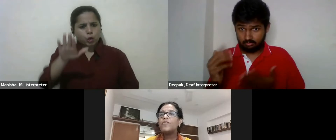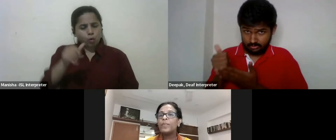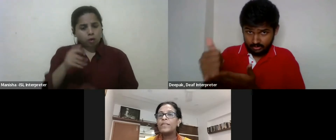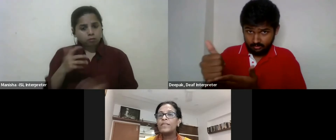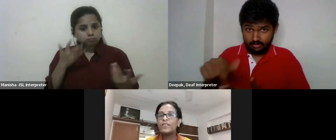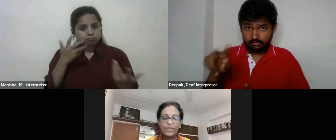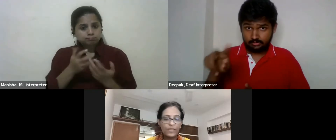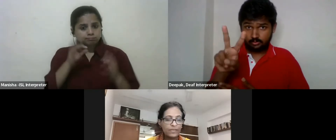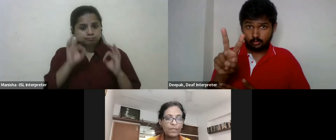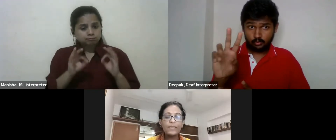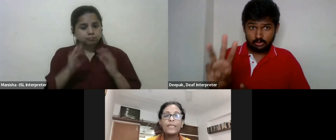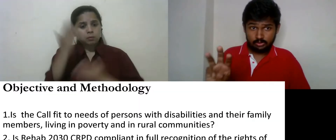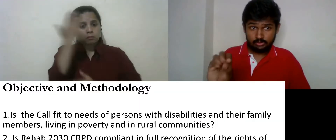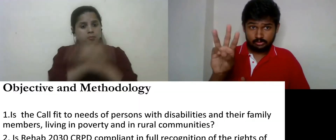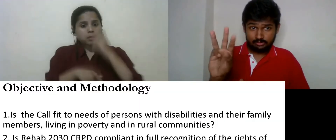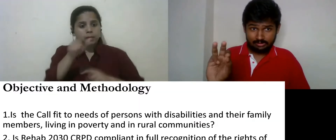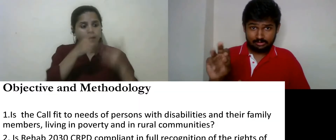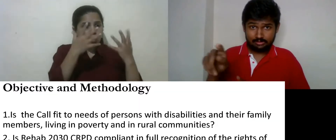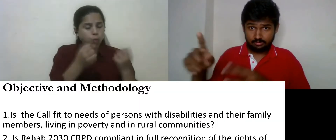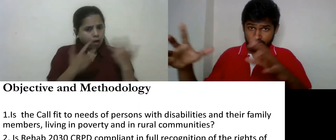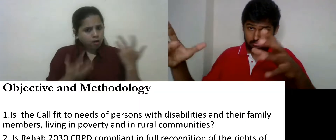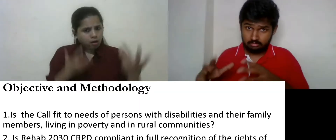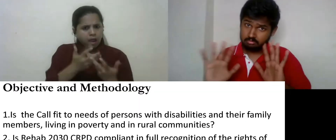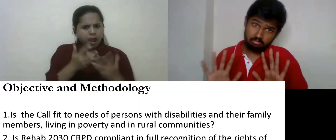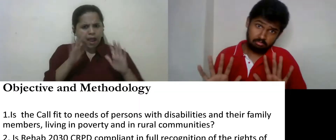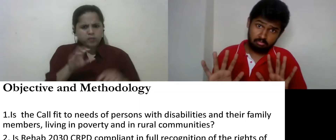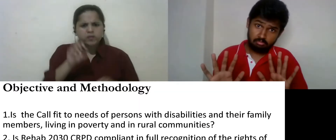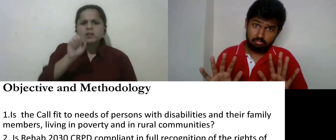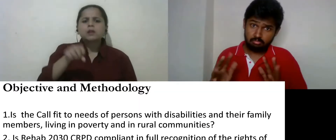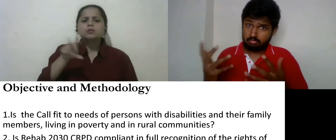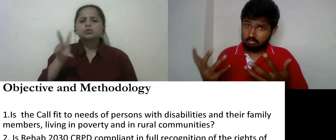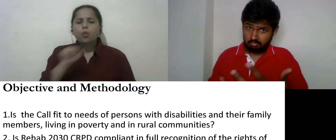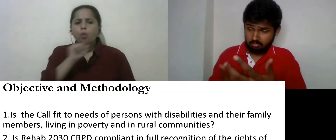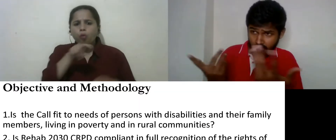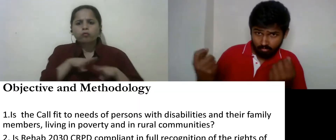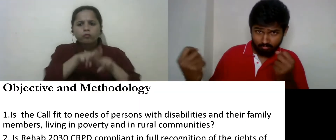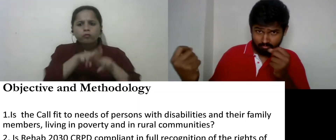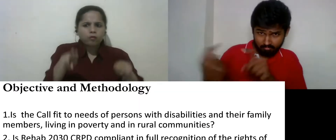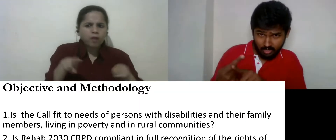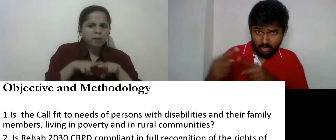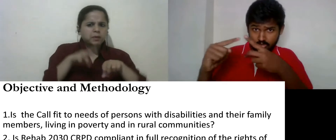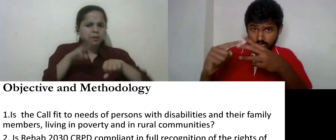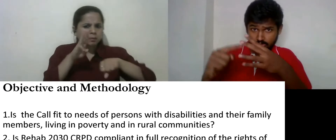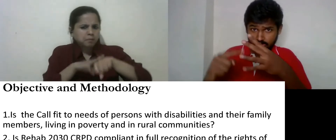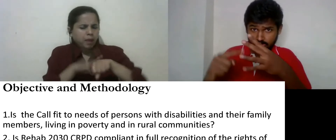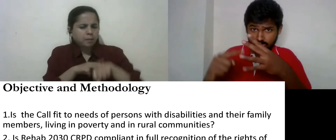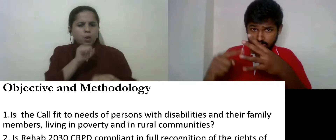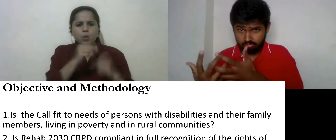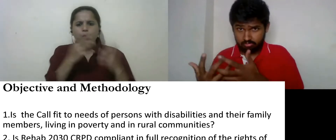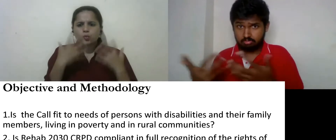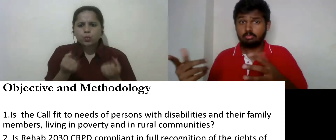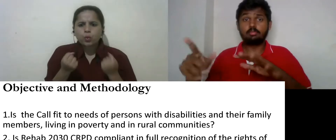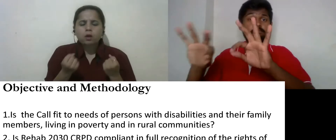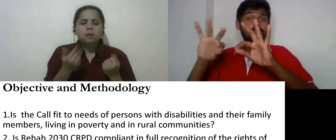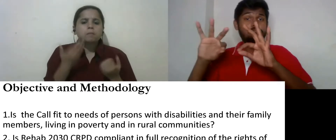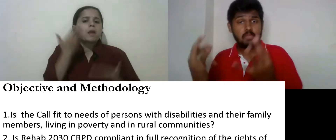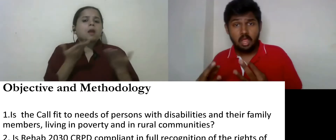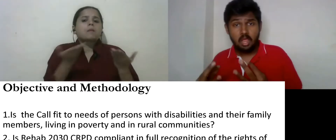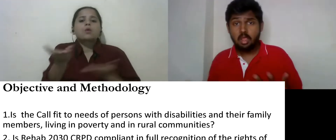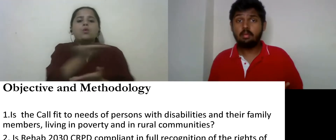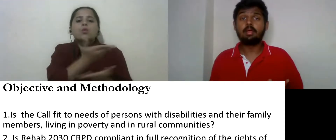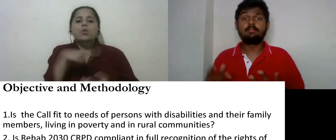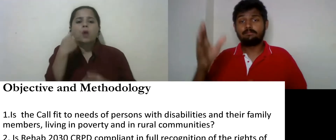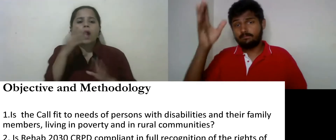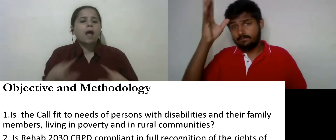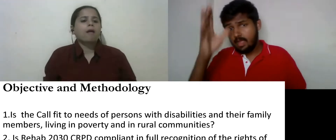the needs of persons with disabilities and their families members, particularly those who are living